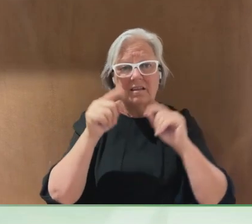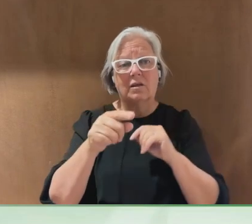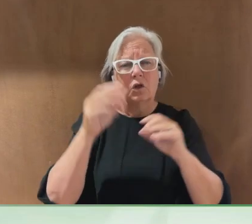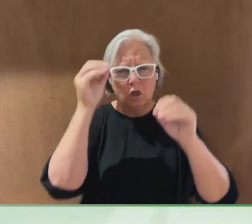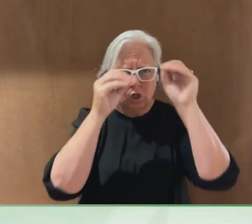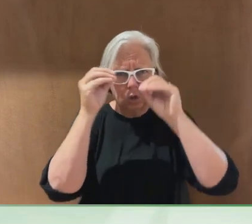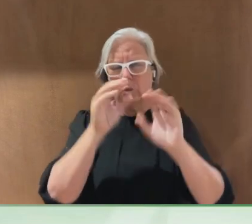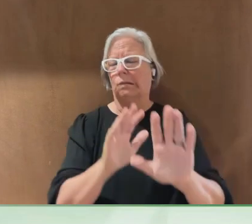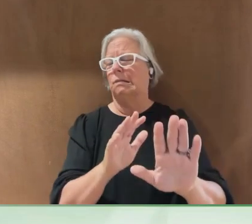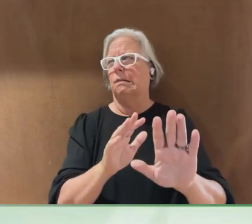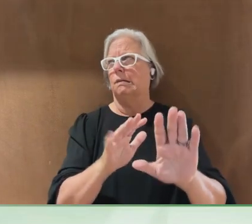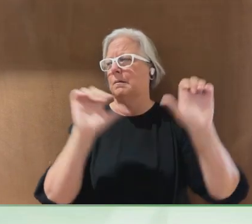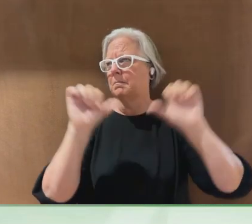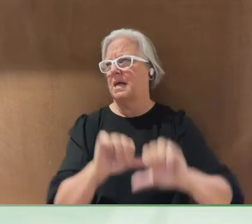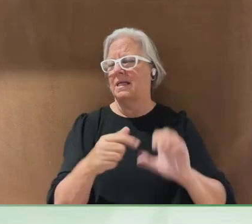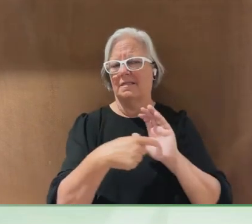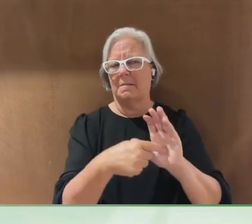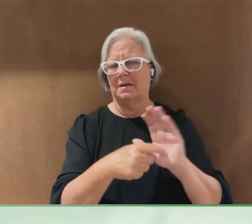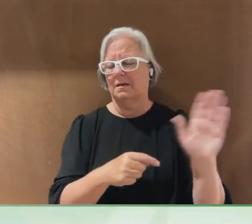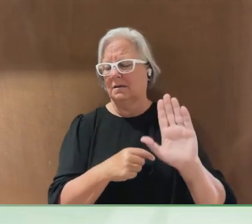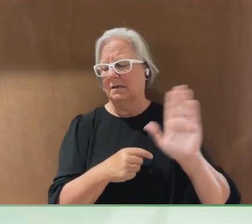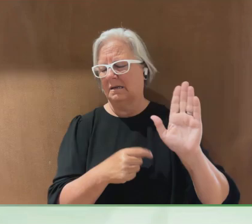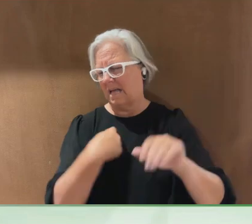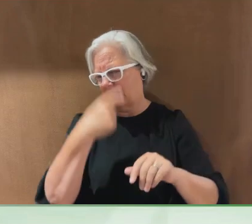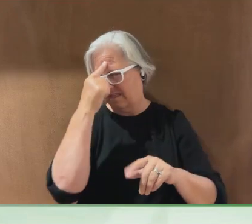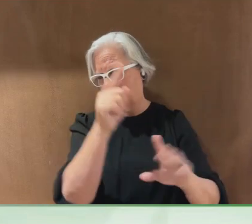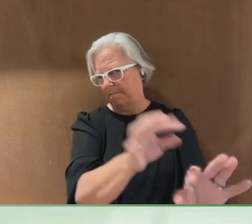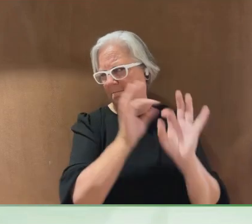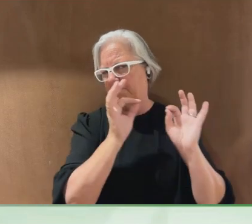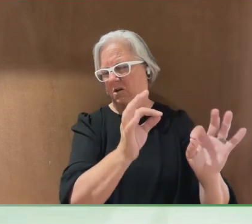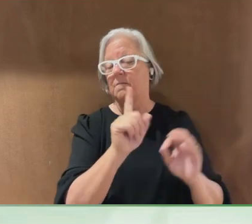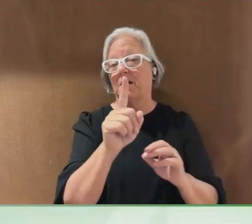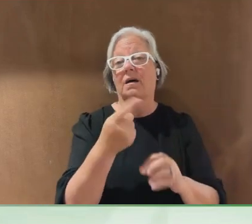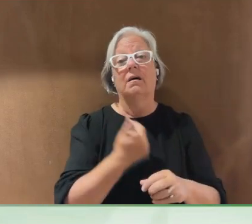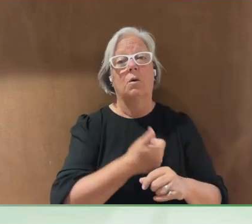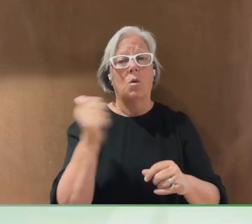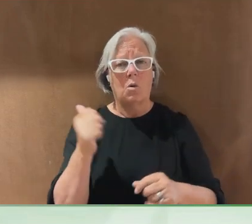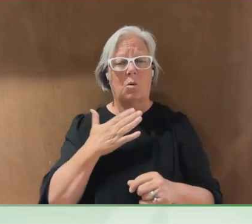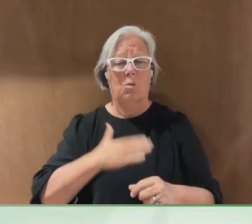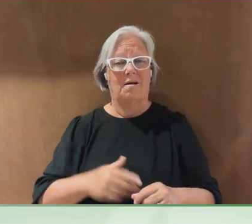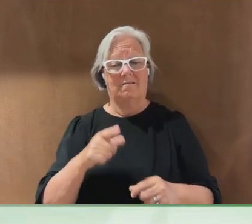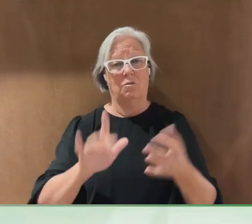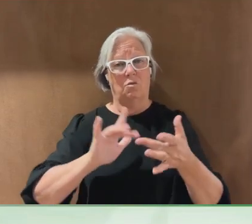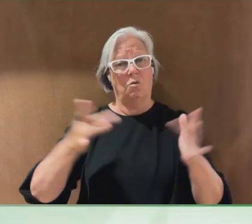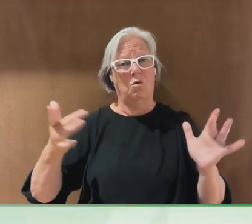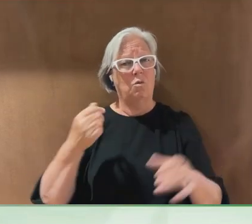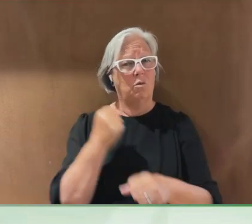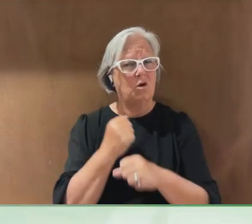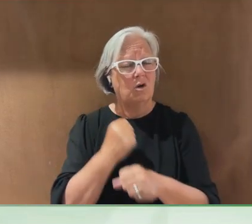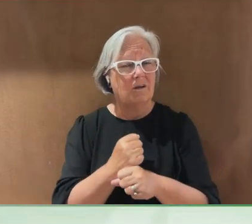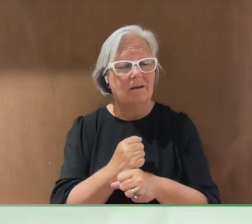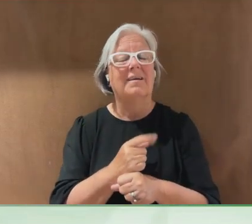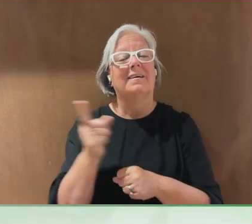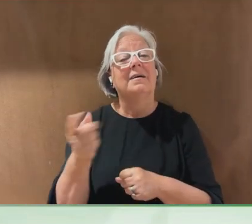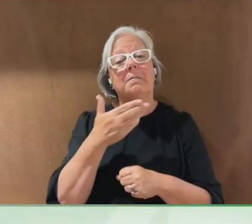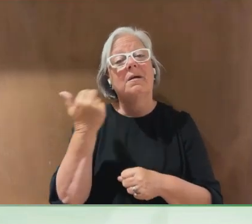example. I'm sure yours is perfect. But everybody who's trying to get a job online is going to have a much better chance of proving